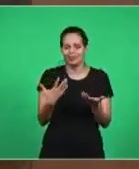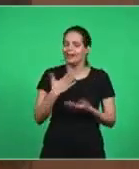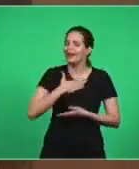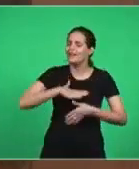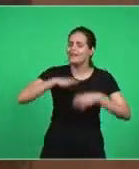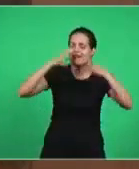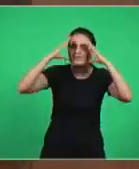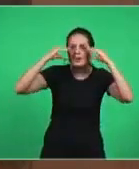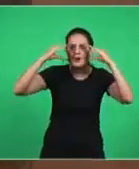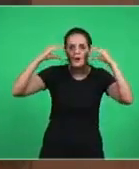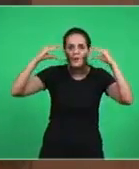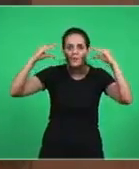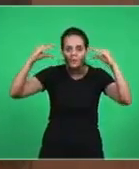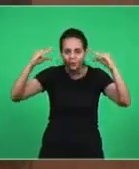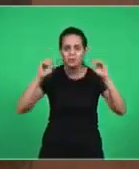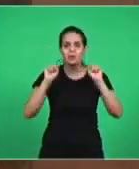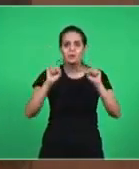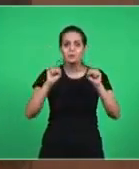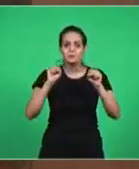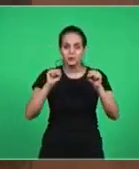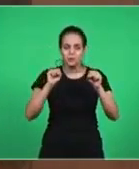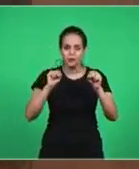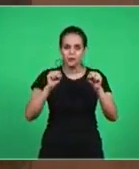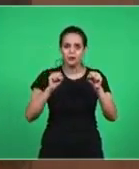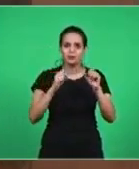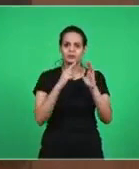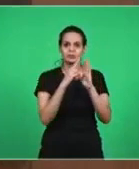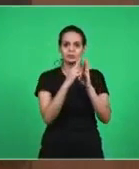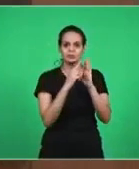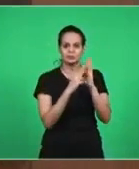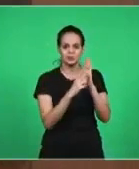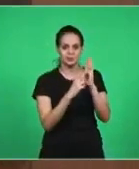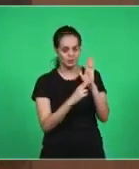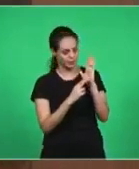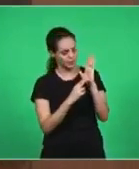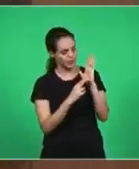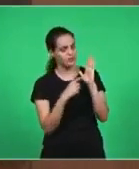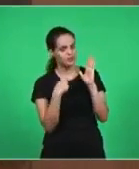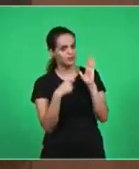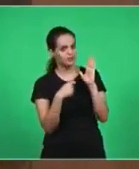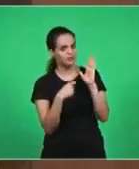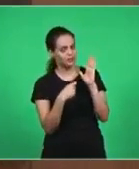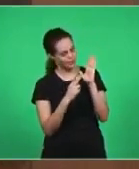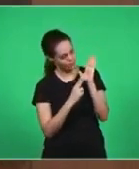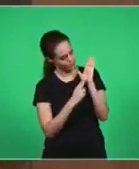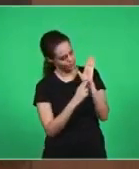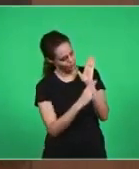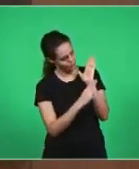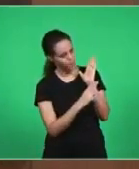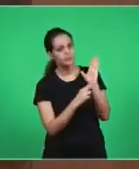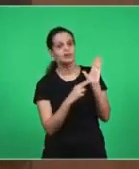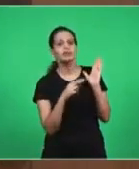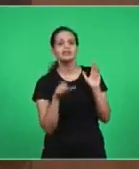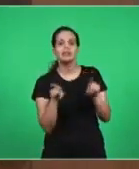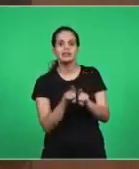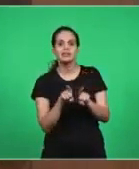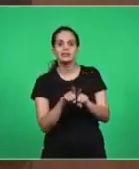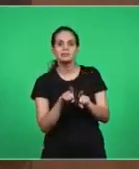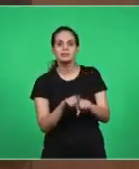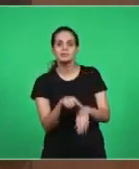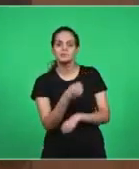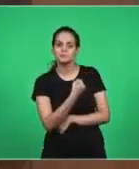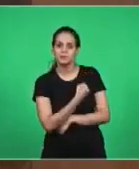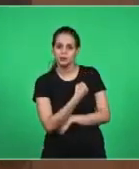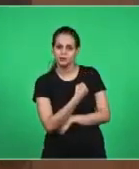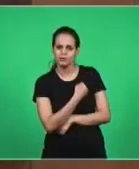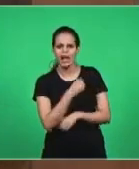sure of it. You can write your name, that at the end of the day, your name is not going to appear anywhere. I just put your phone number that I'm